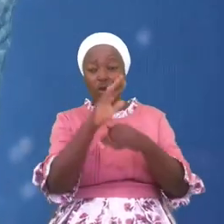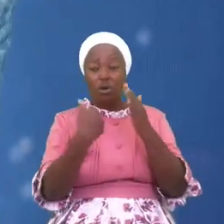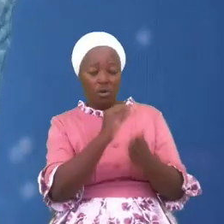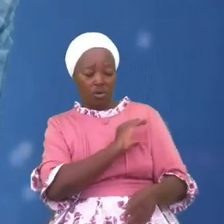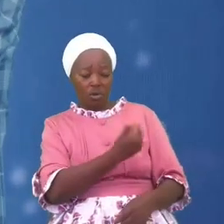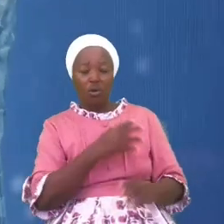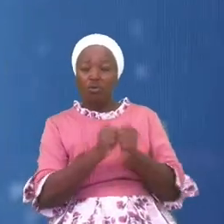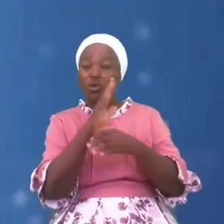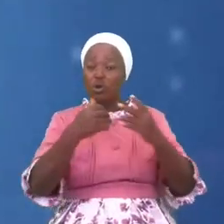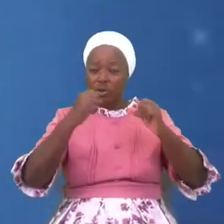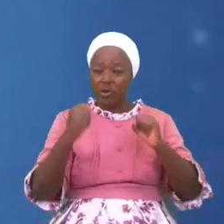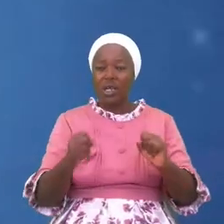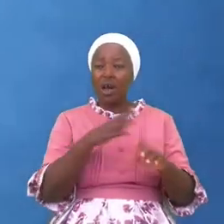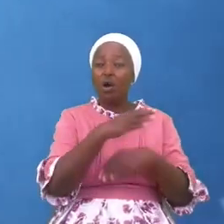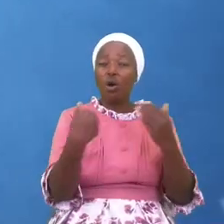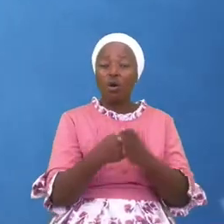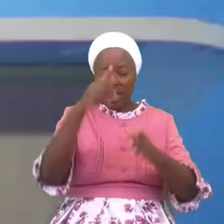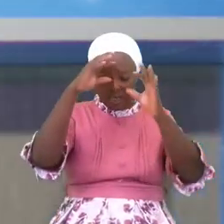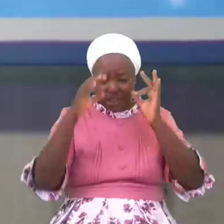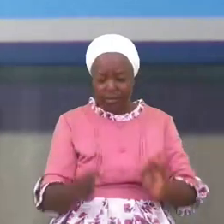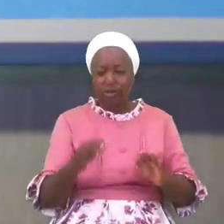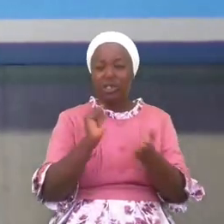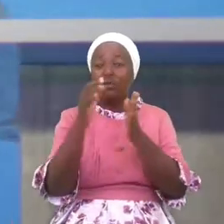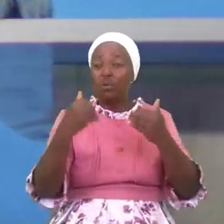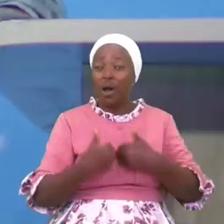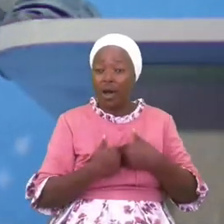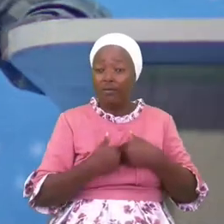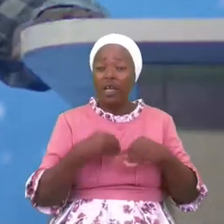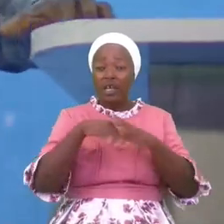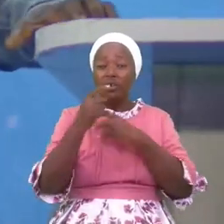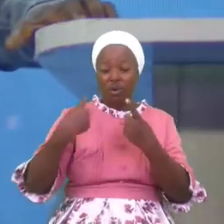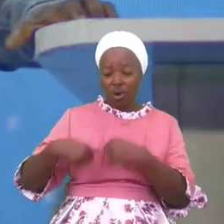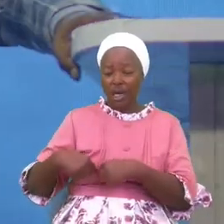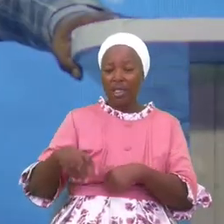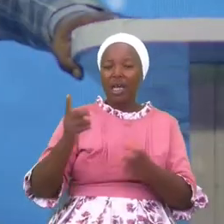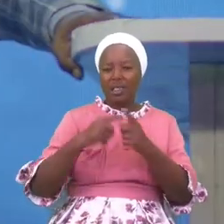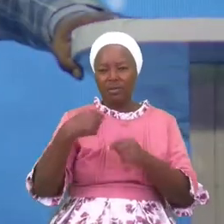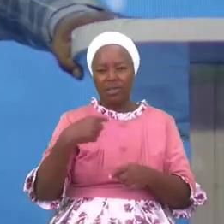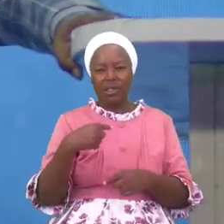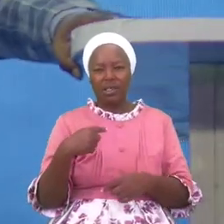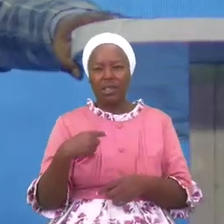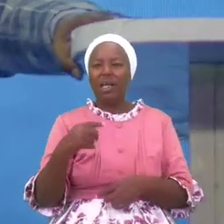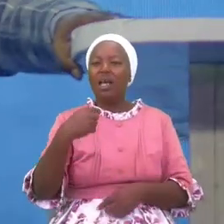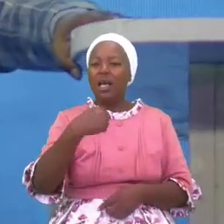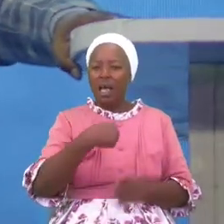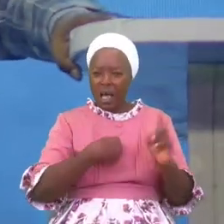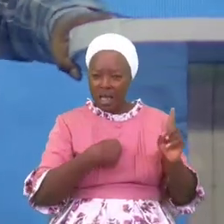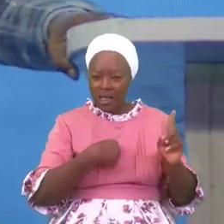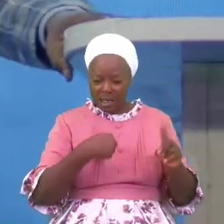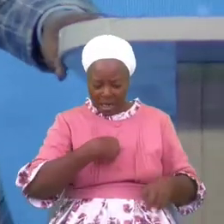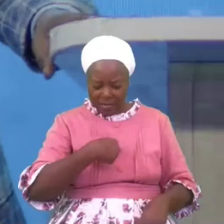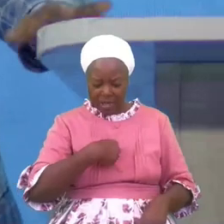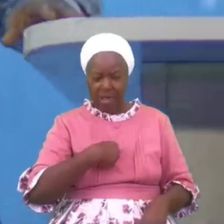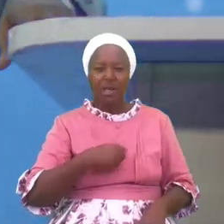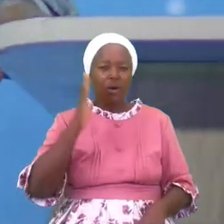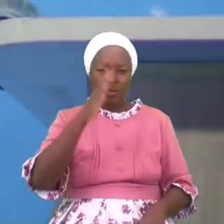you have in your heart, and you say, I will follow. And you follow,